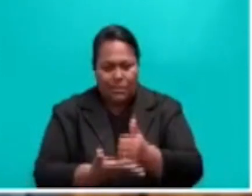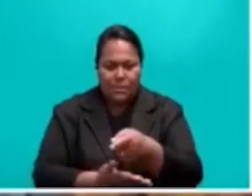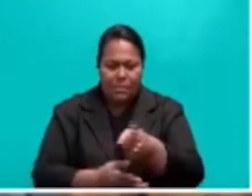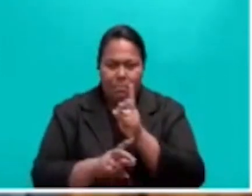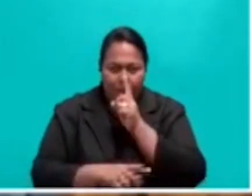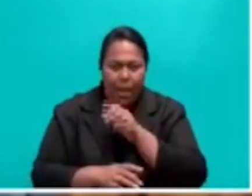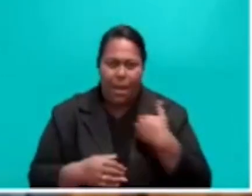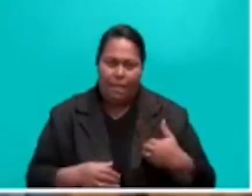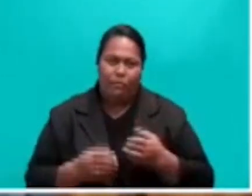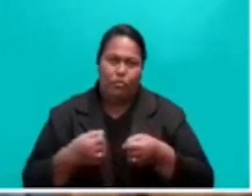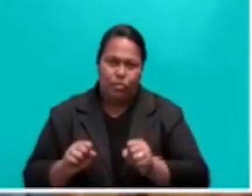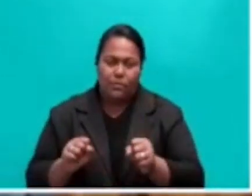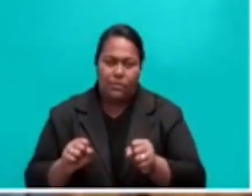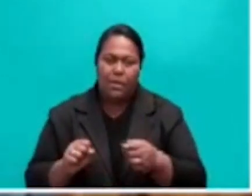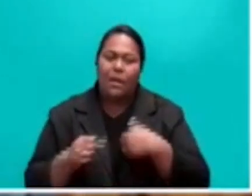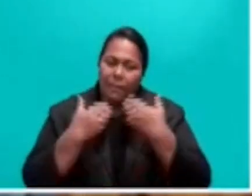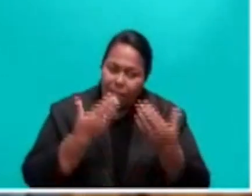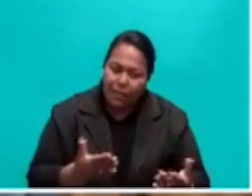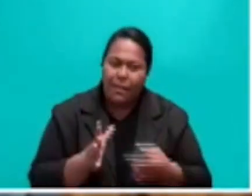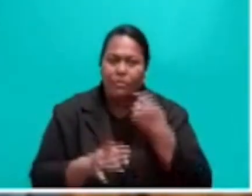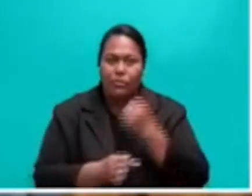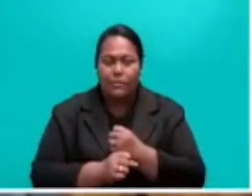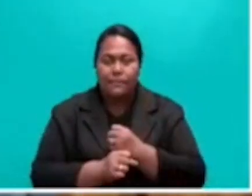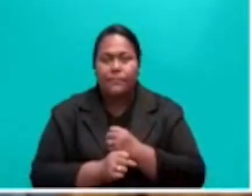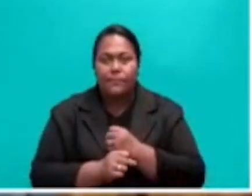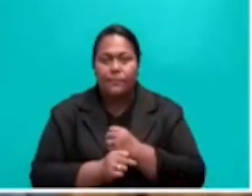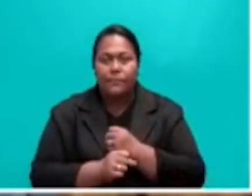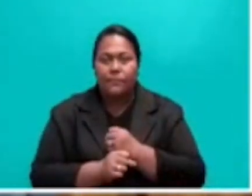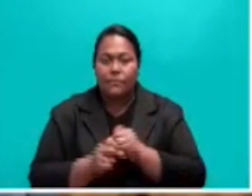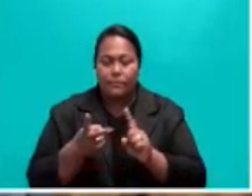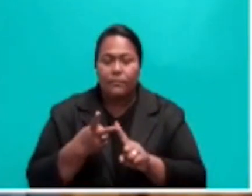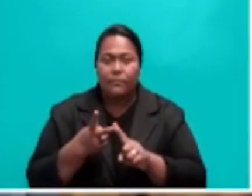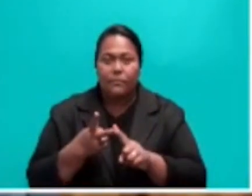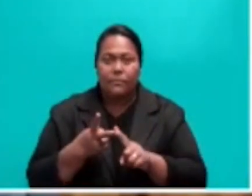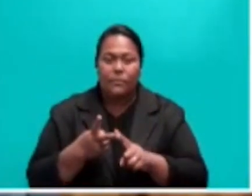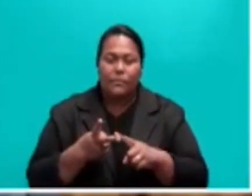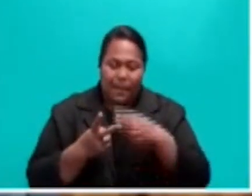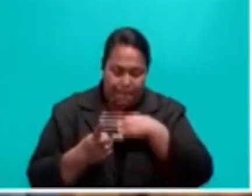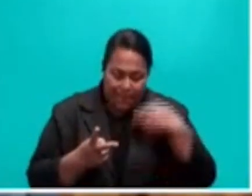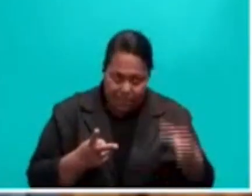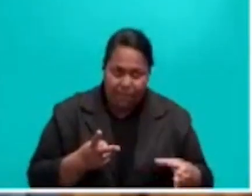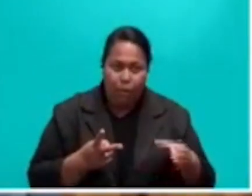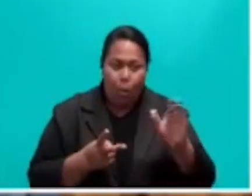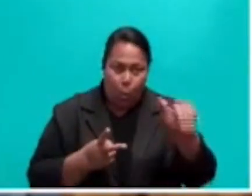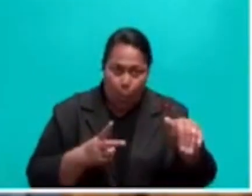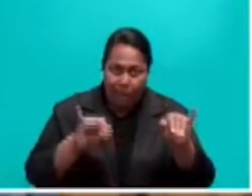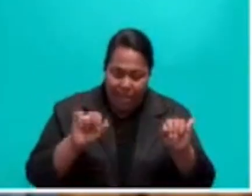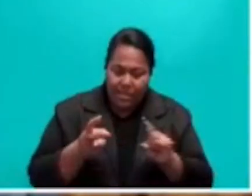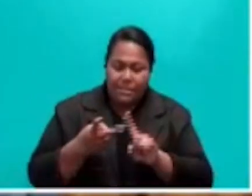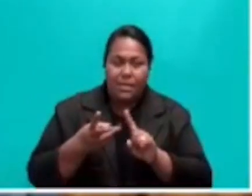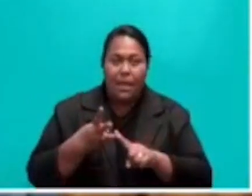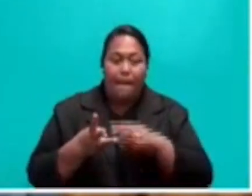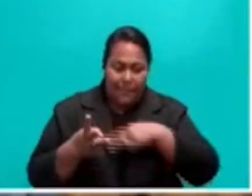streets. I wish to thank Honourable Attorney General, Honourable Minister for Home Affairs, Honourable Minister for Youth,